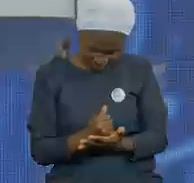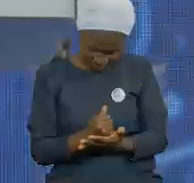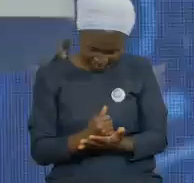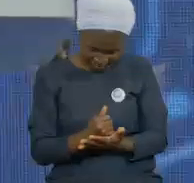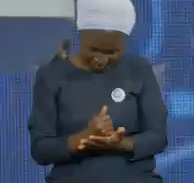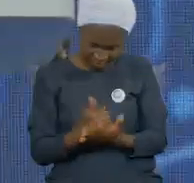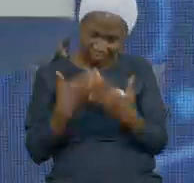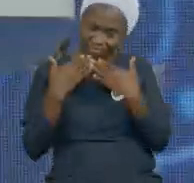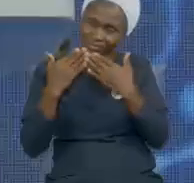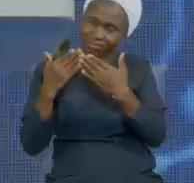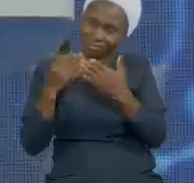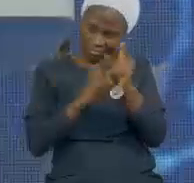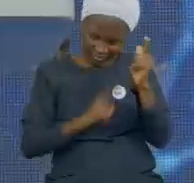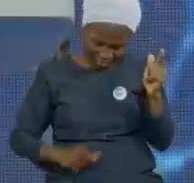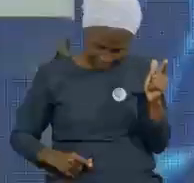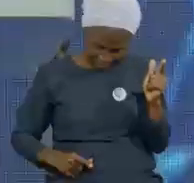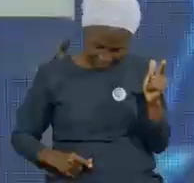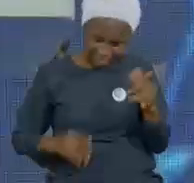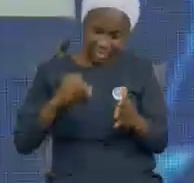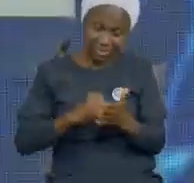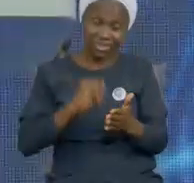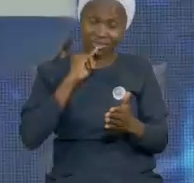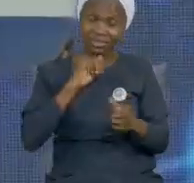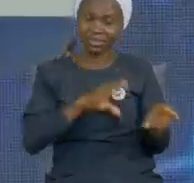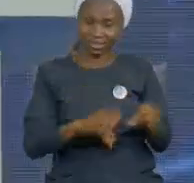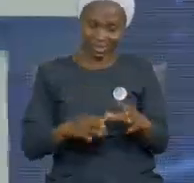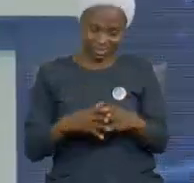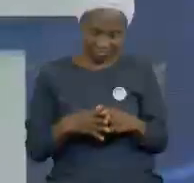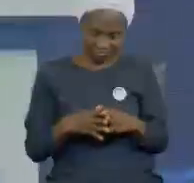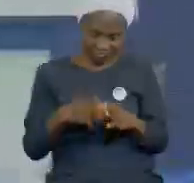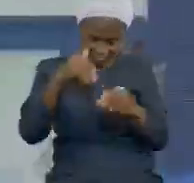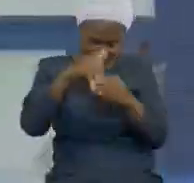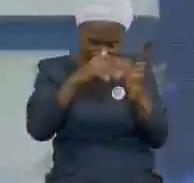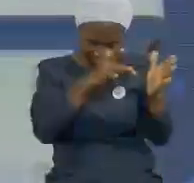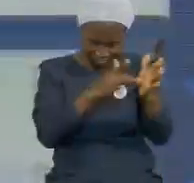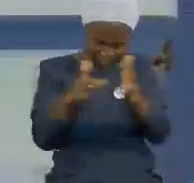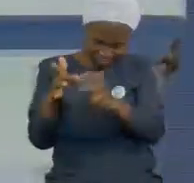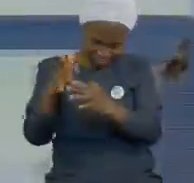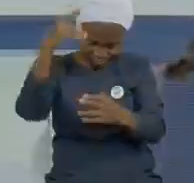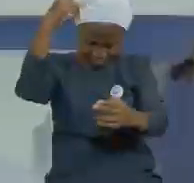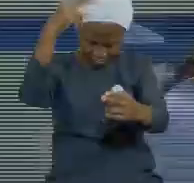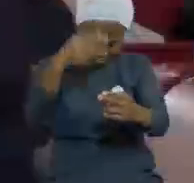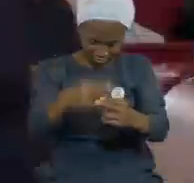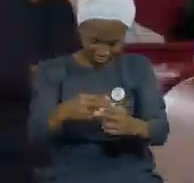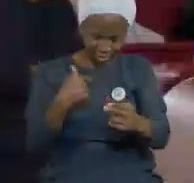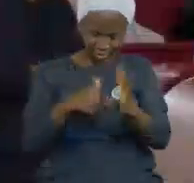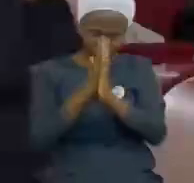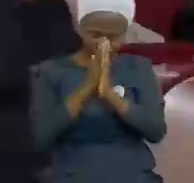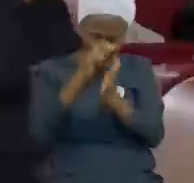Thank you, Lord. It is done. In Jesus' name we pray.